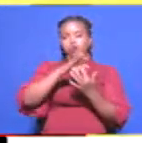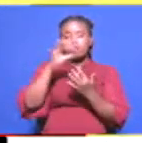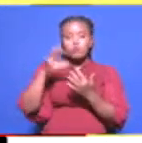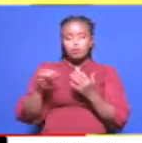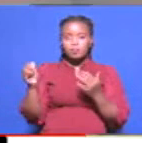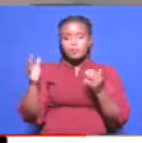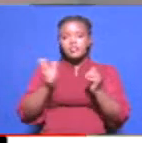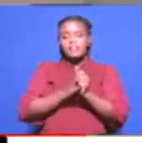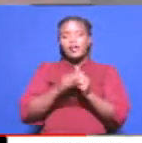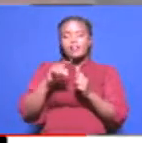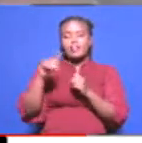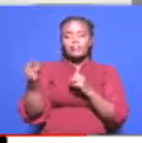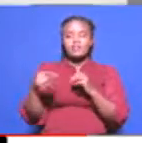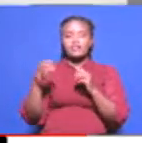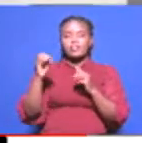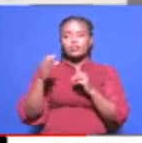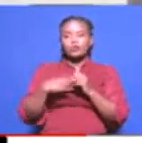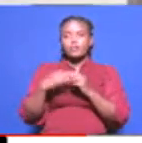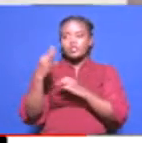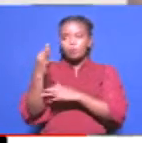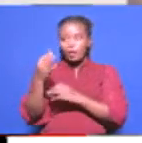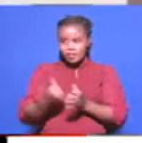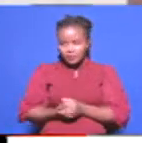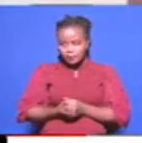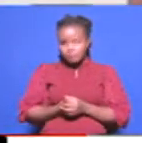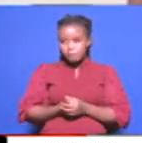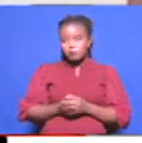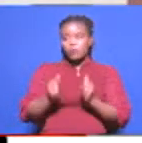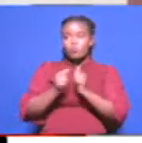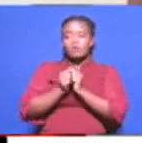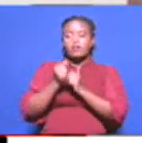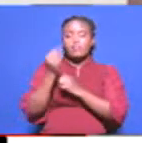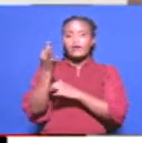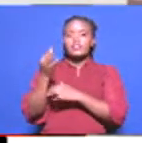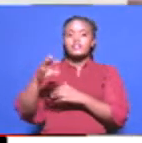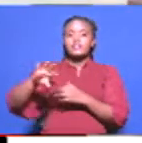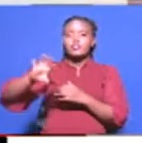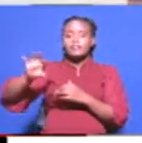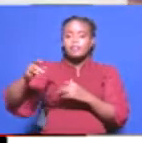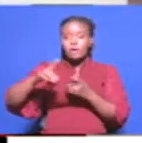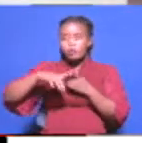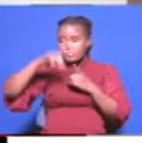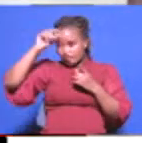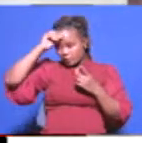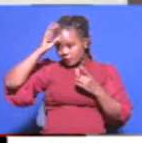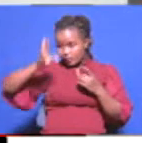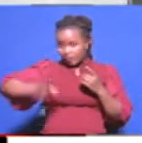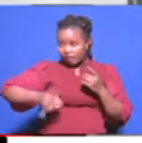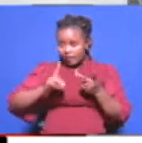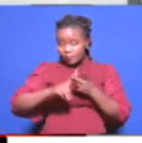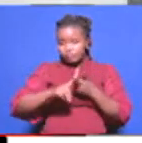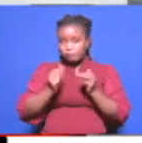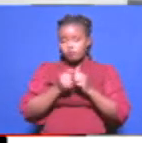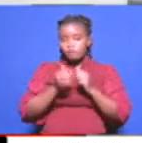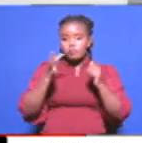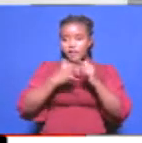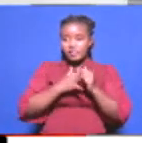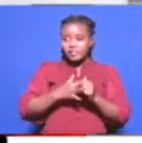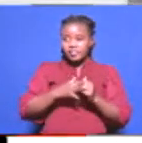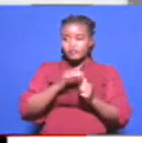seats countrywide. 13 counties will nominate governors, while 18 counties will identify their senatorial